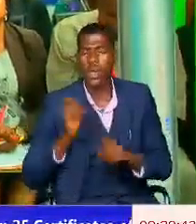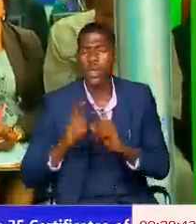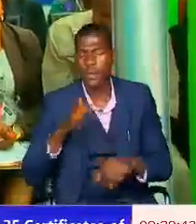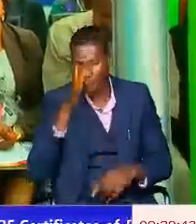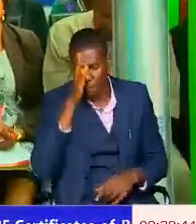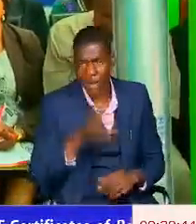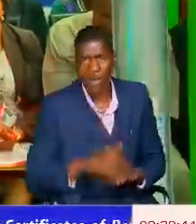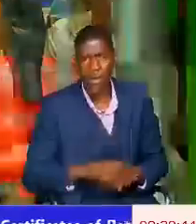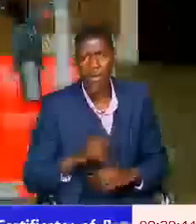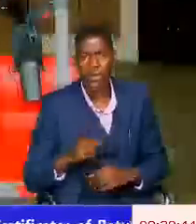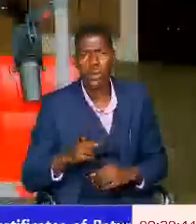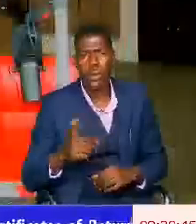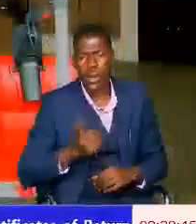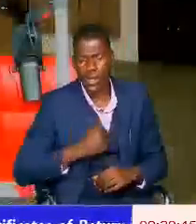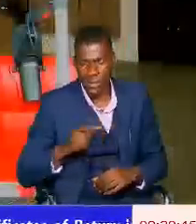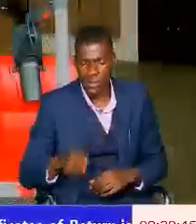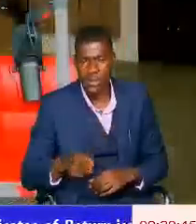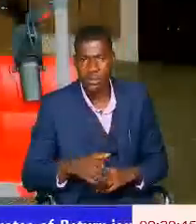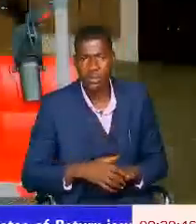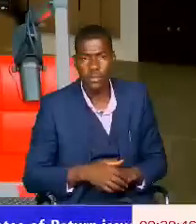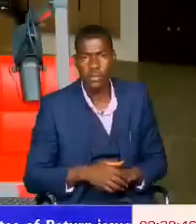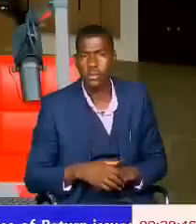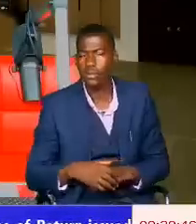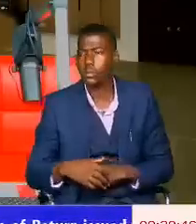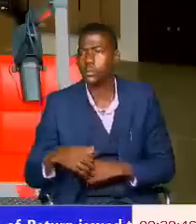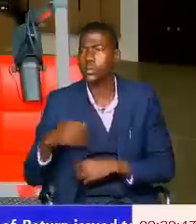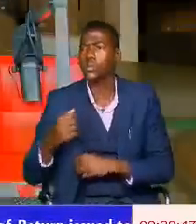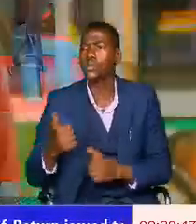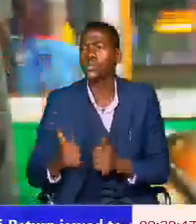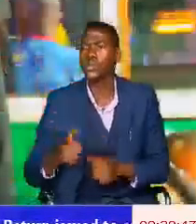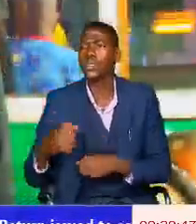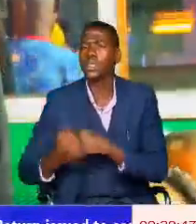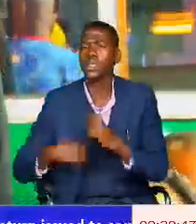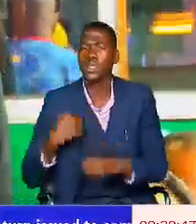I asked the father, are you the owner? I said, yes.